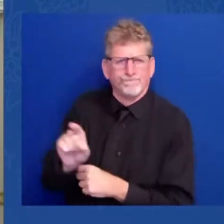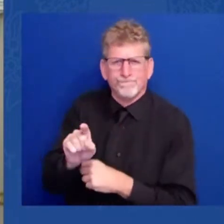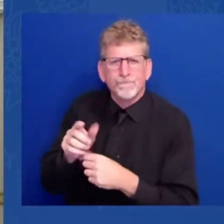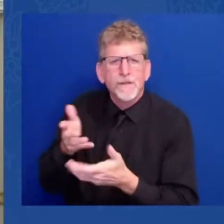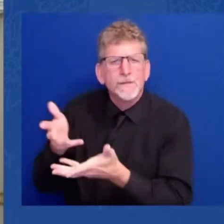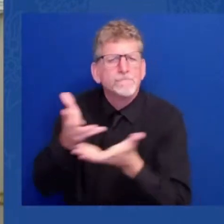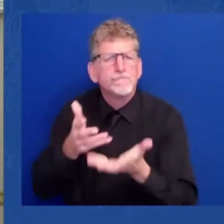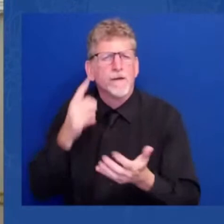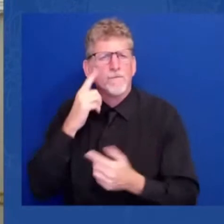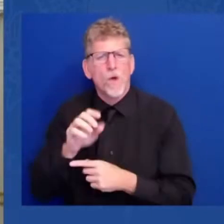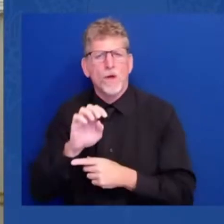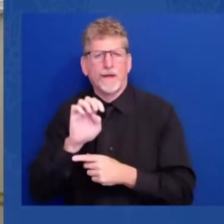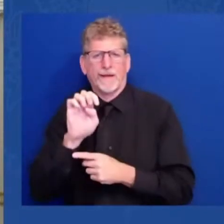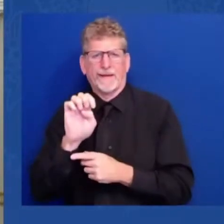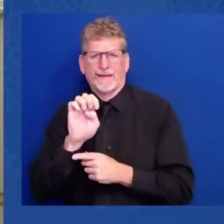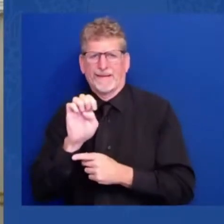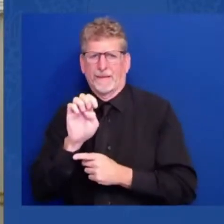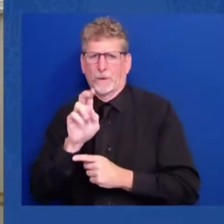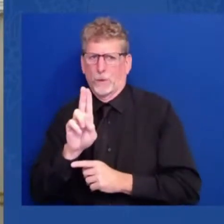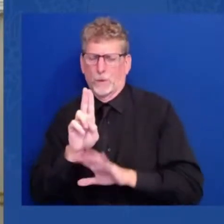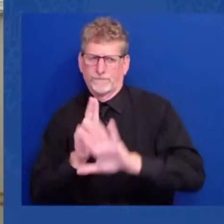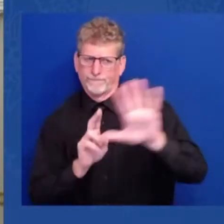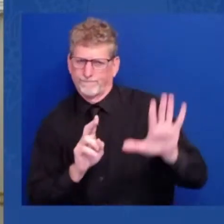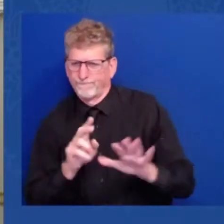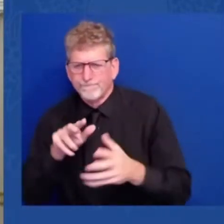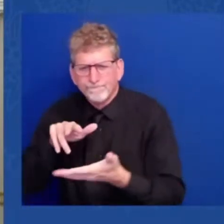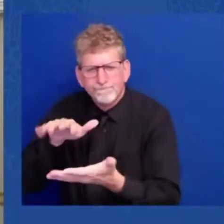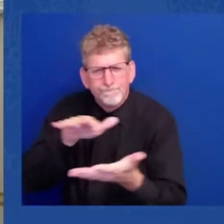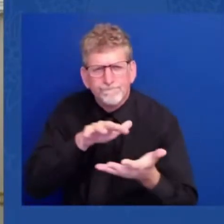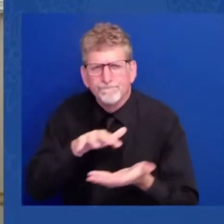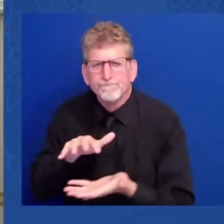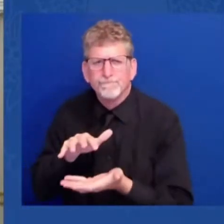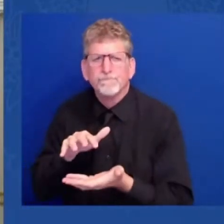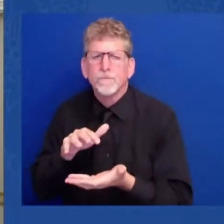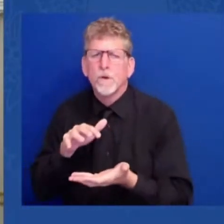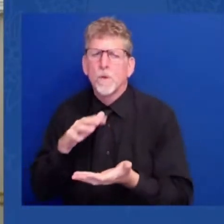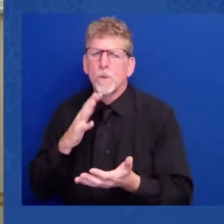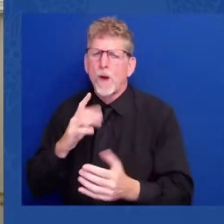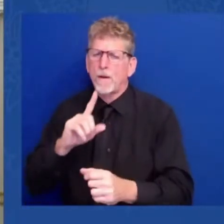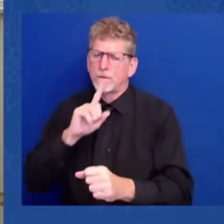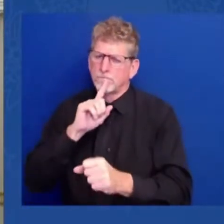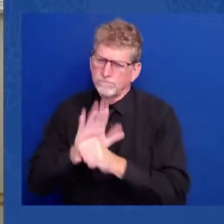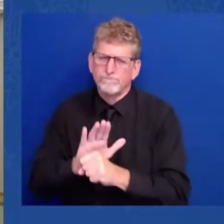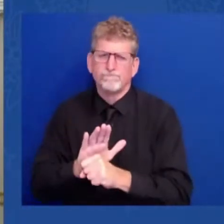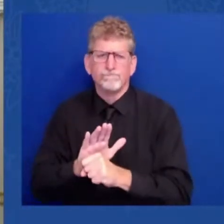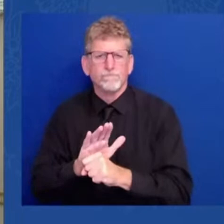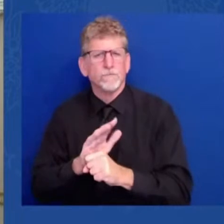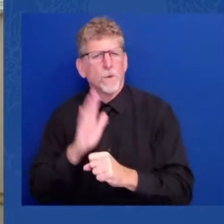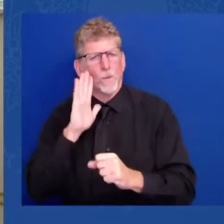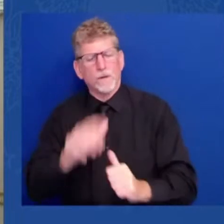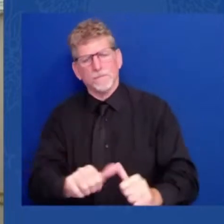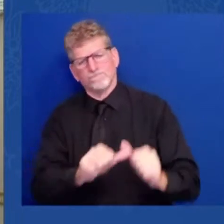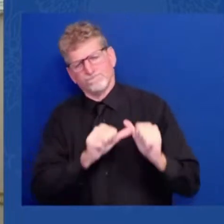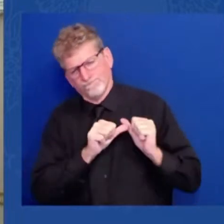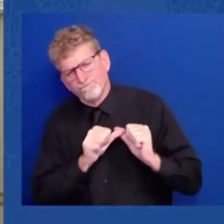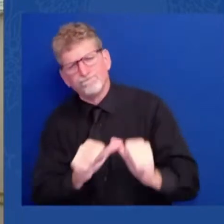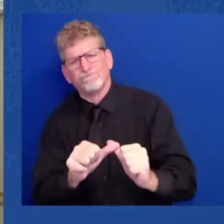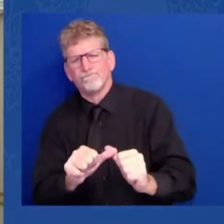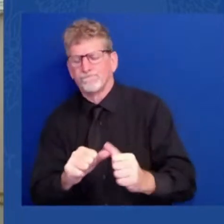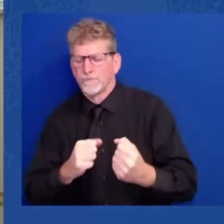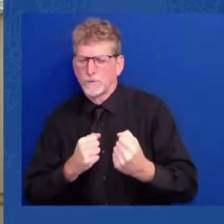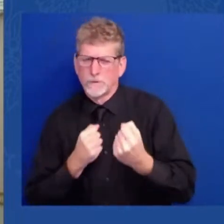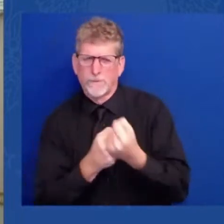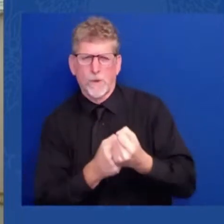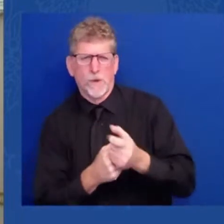that we will keep our NATO commitment, a sacred commitment of Article 5. The Vice President Harris is going to be traveling